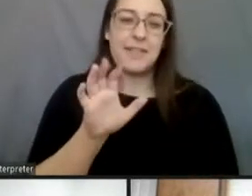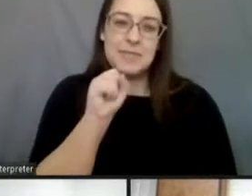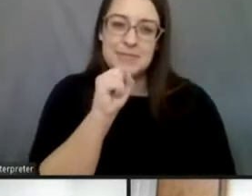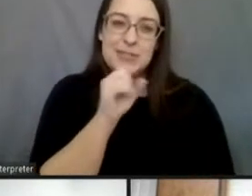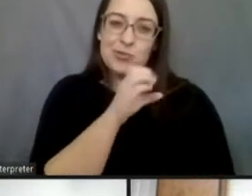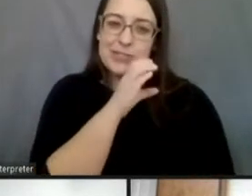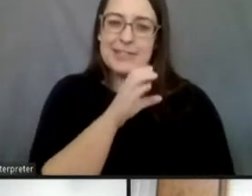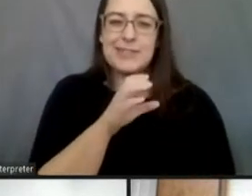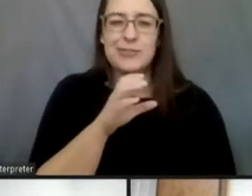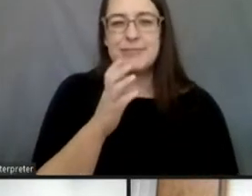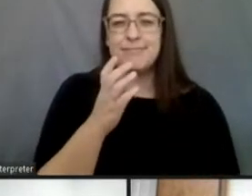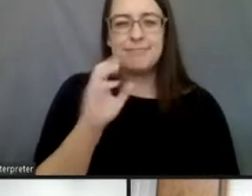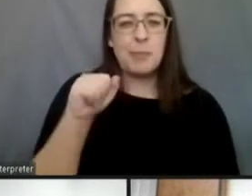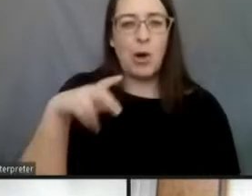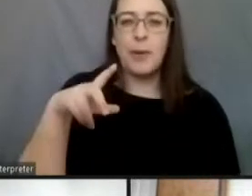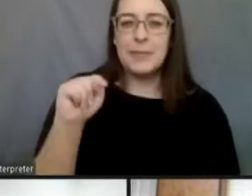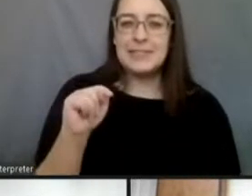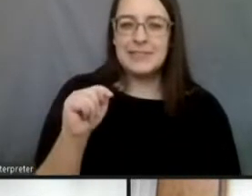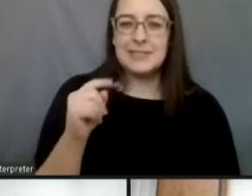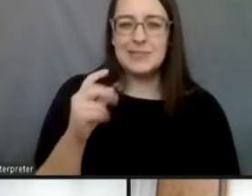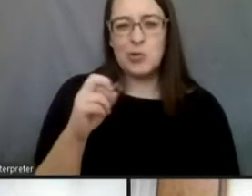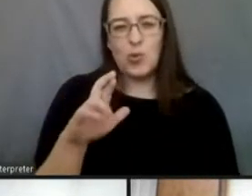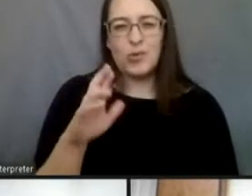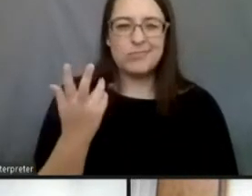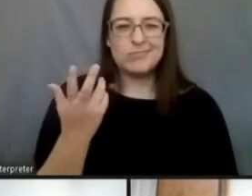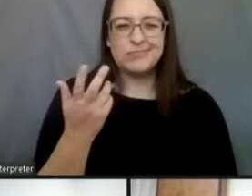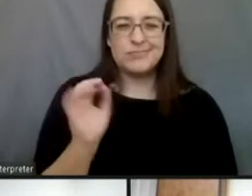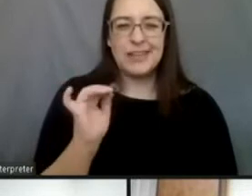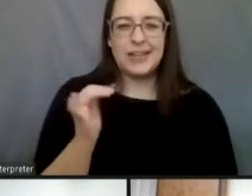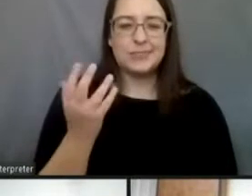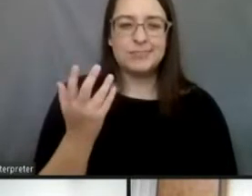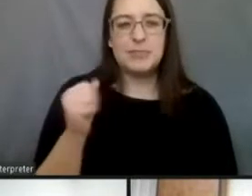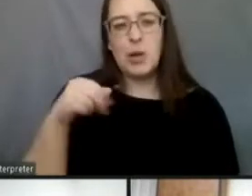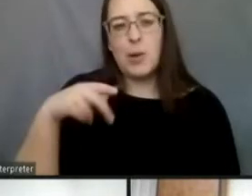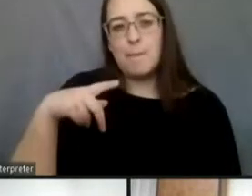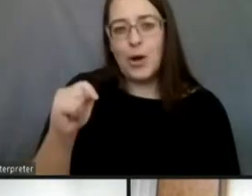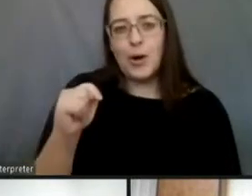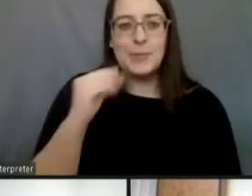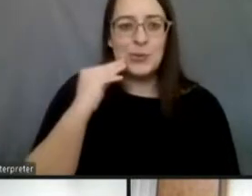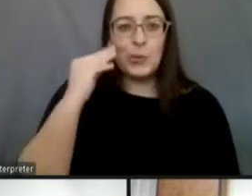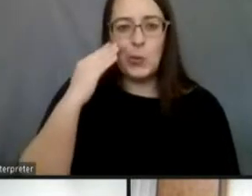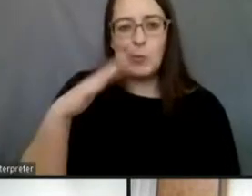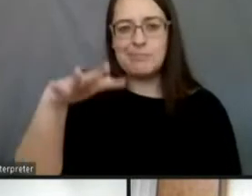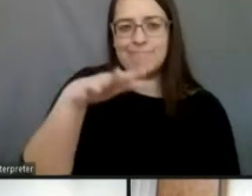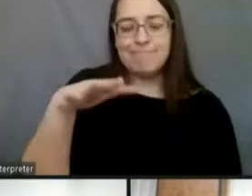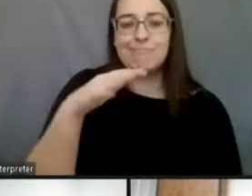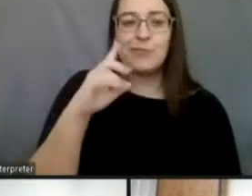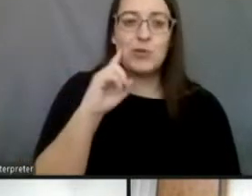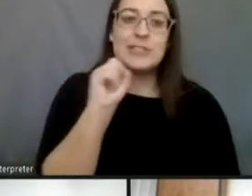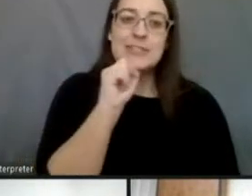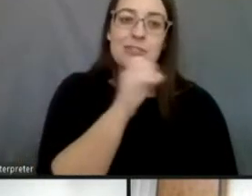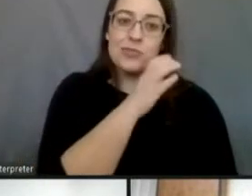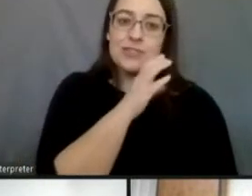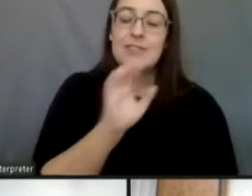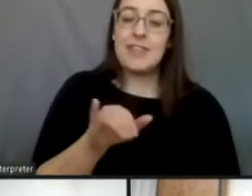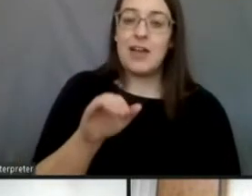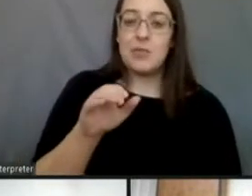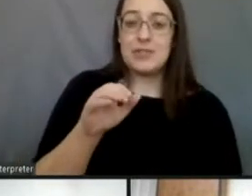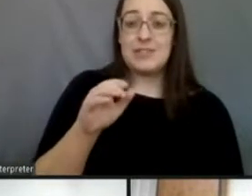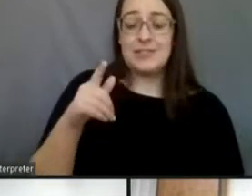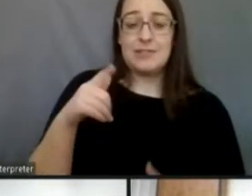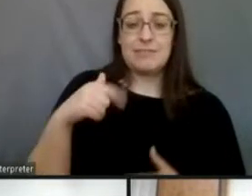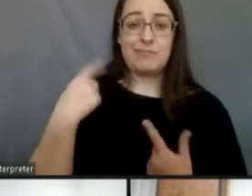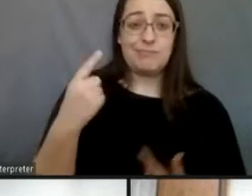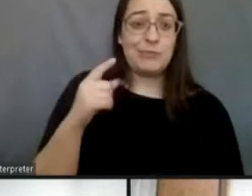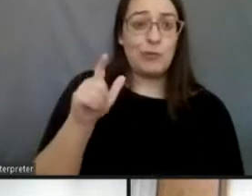living apartments or group, apartment complexes, and that was over 28 days. And